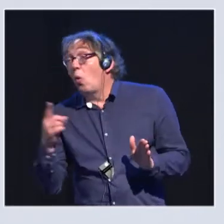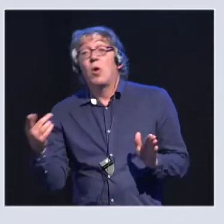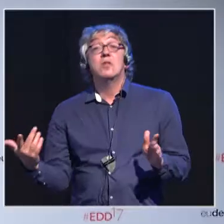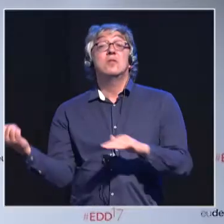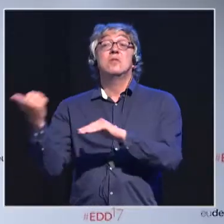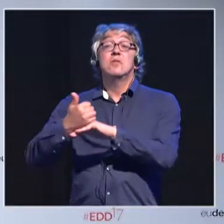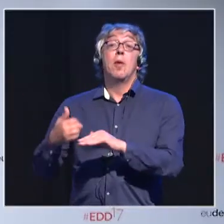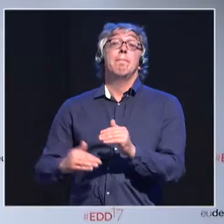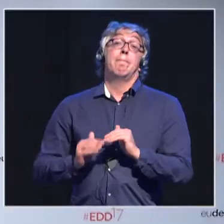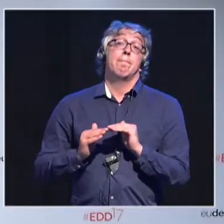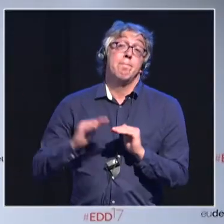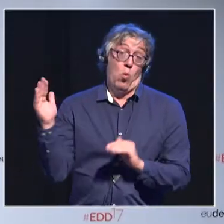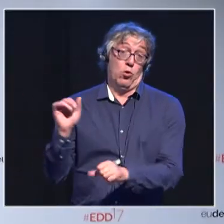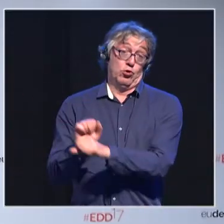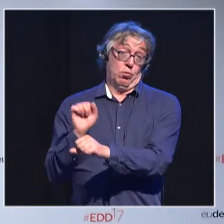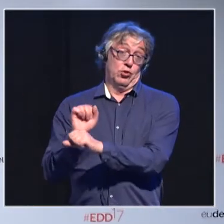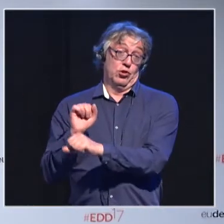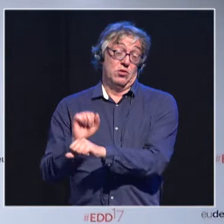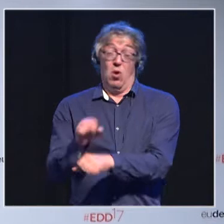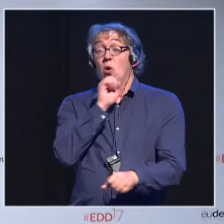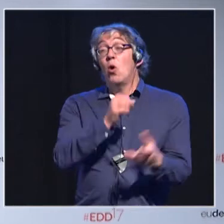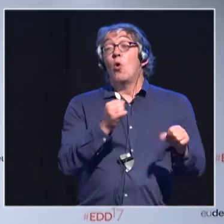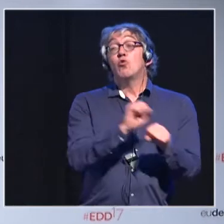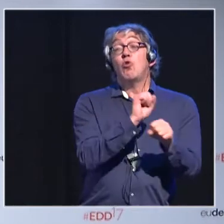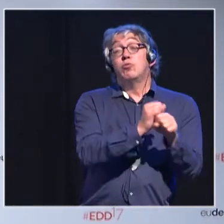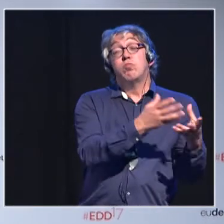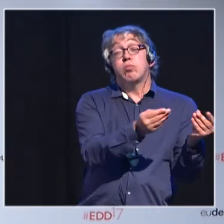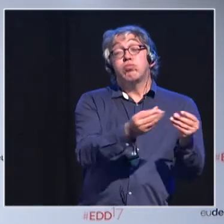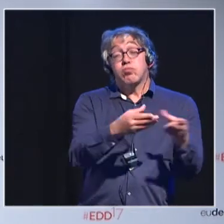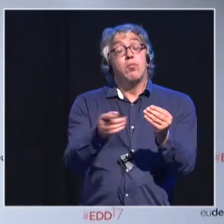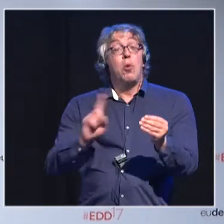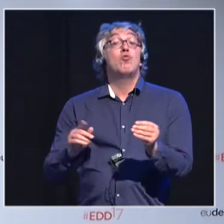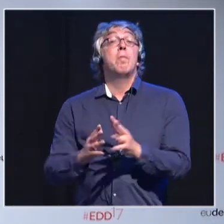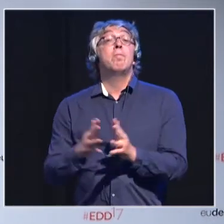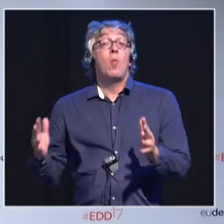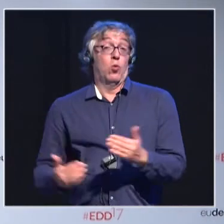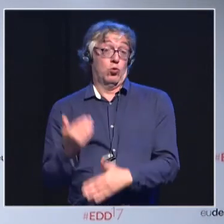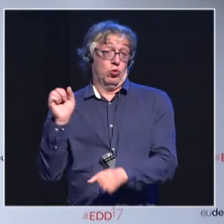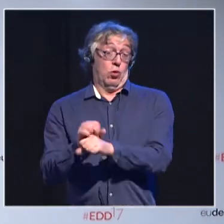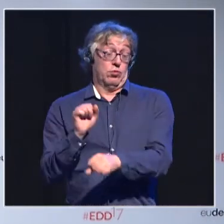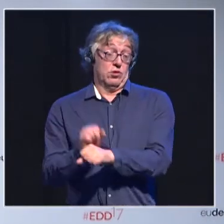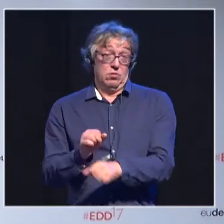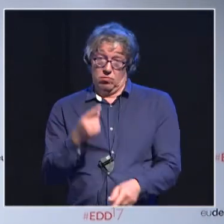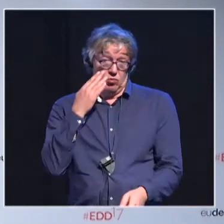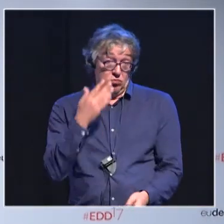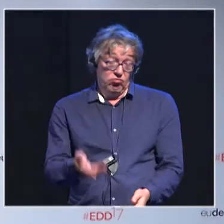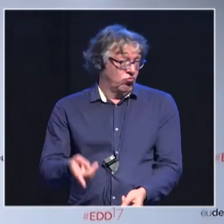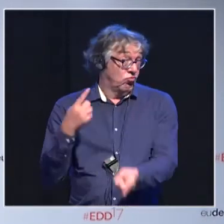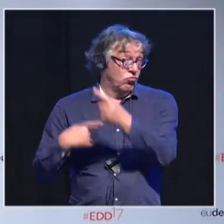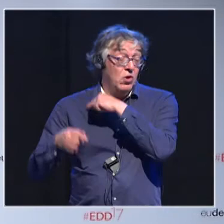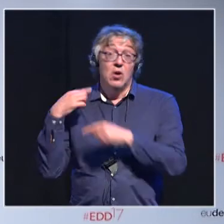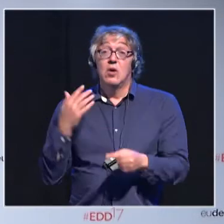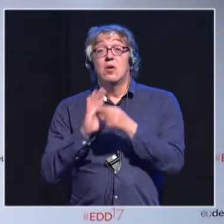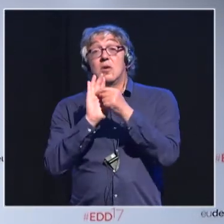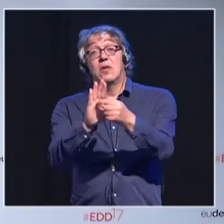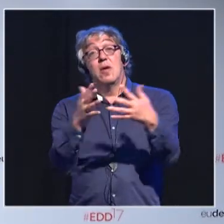used to destroy. We know those figures coming from history. In the United States, for example, 100